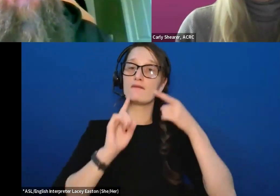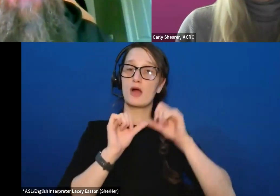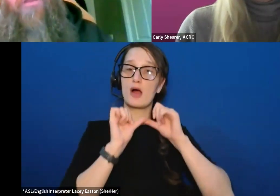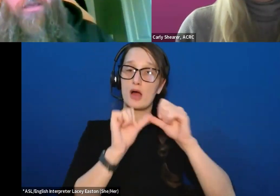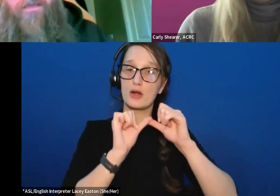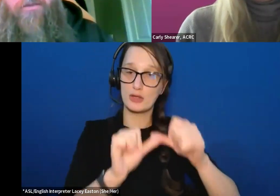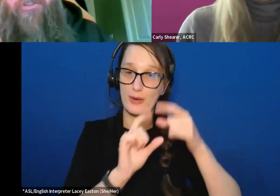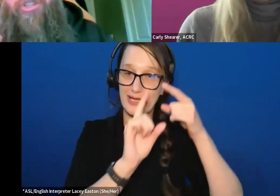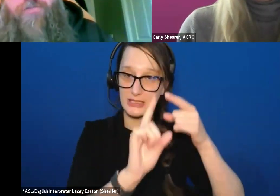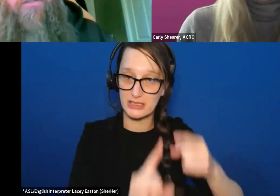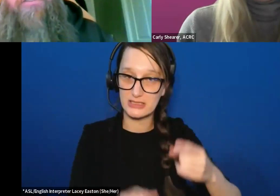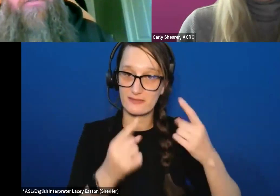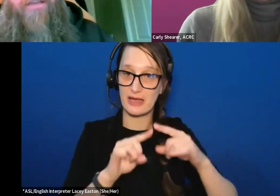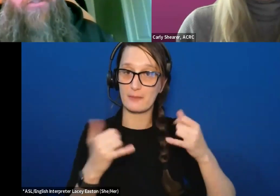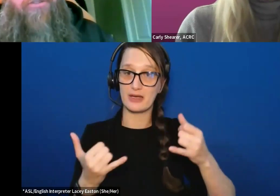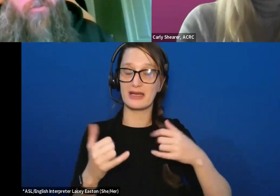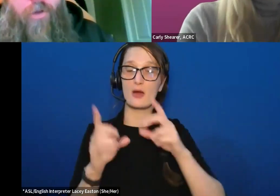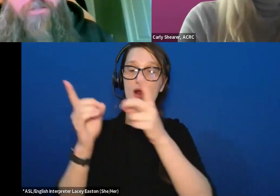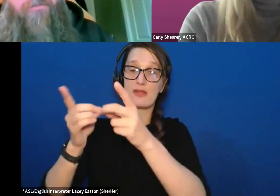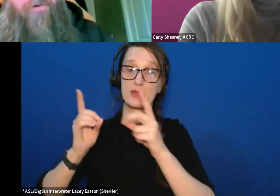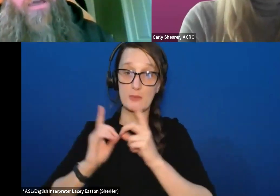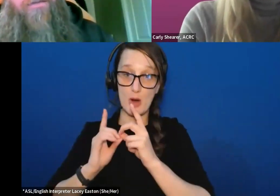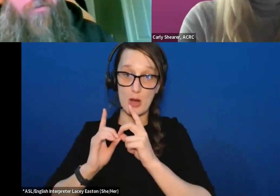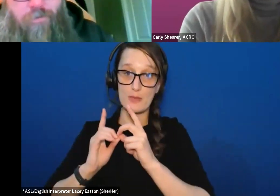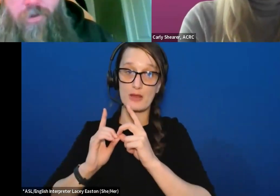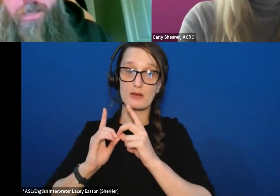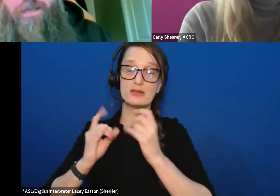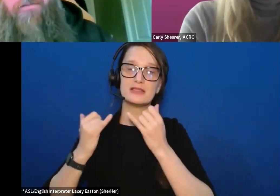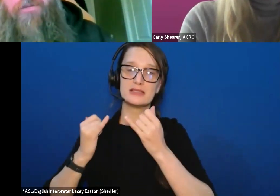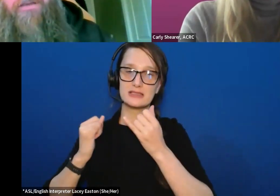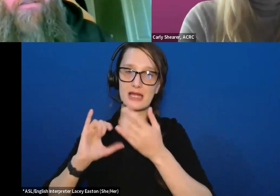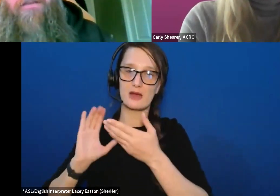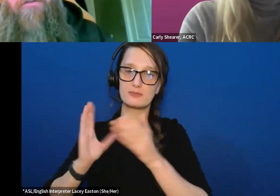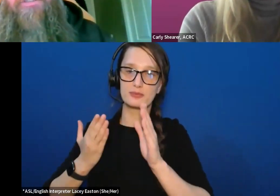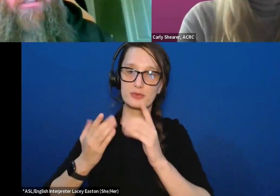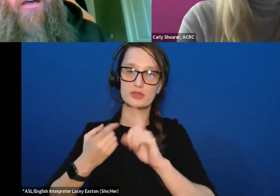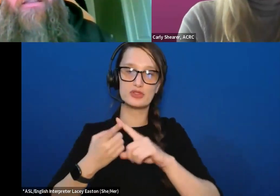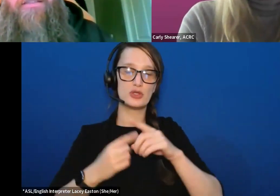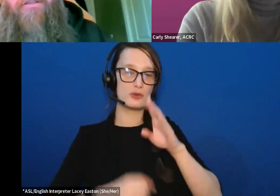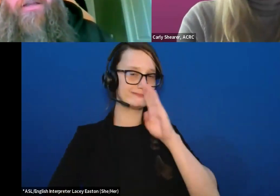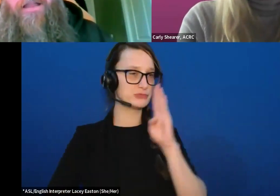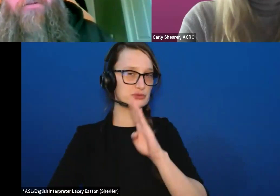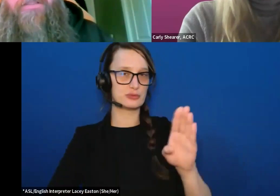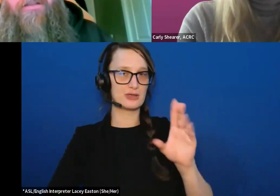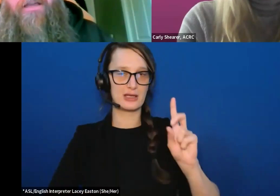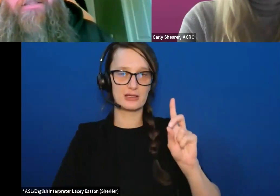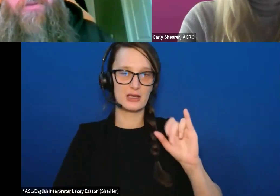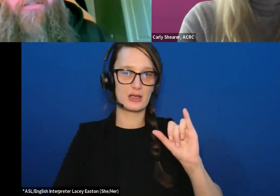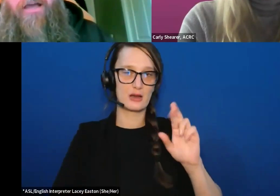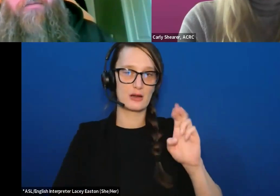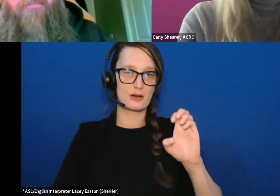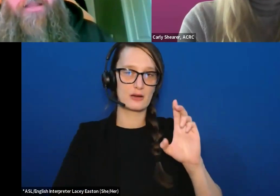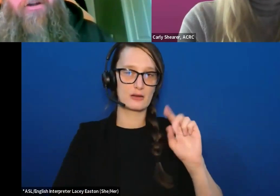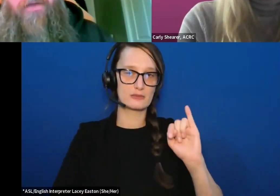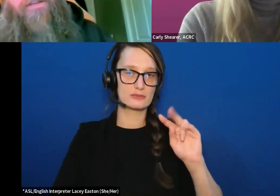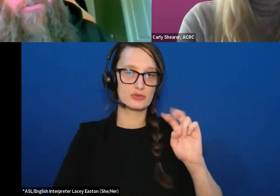department has really shifted to a directive way of communicating with us, which does not necessarily allow us to like